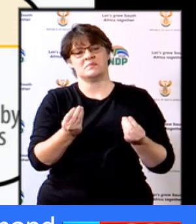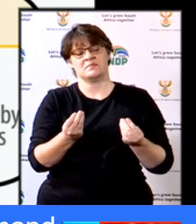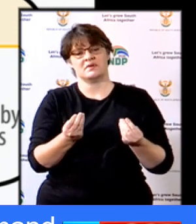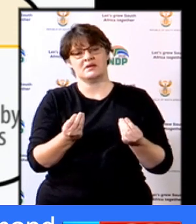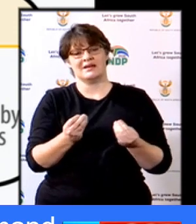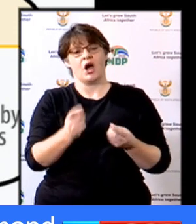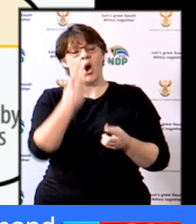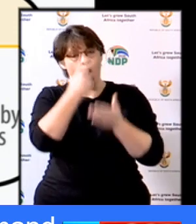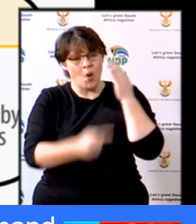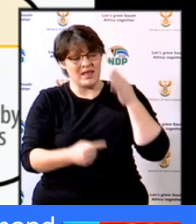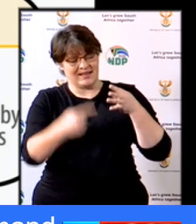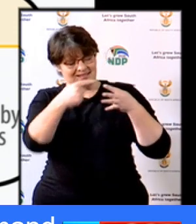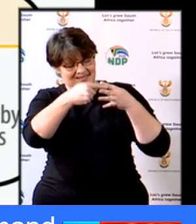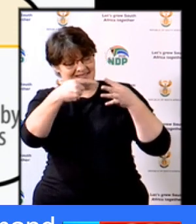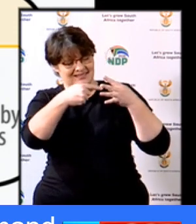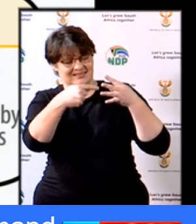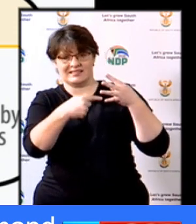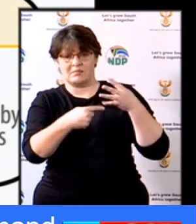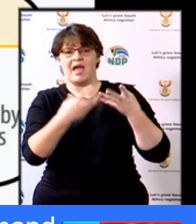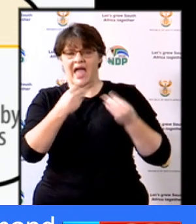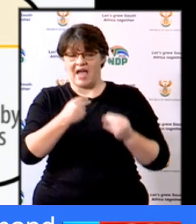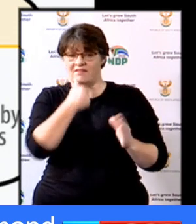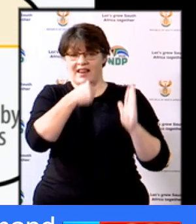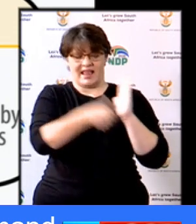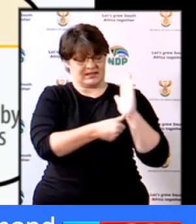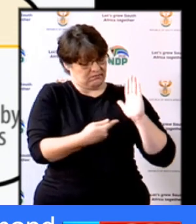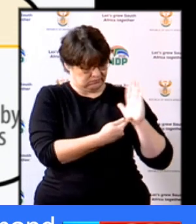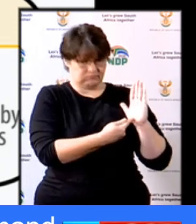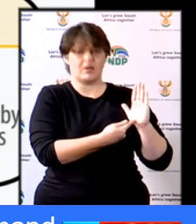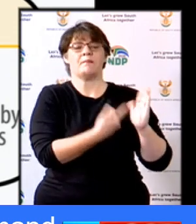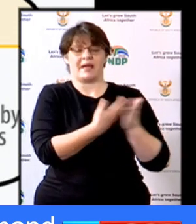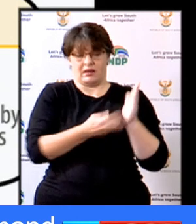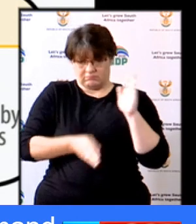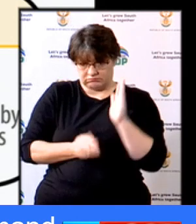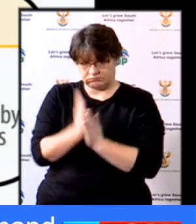those possessing a permit to attend a funeral